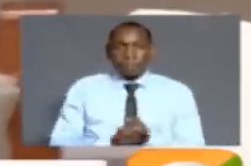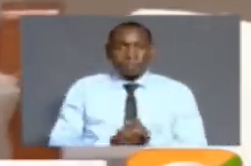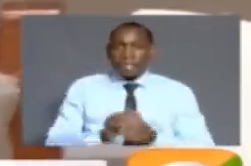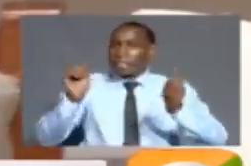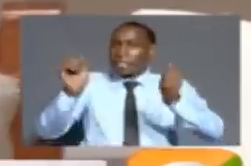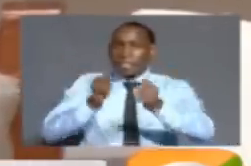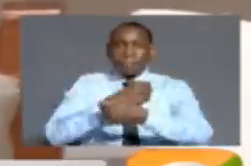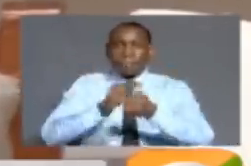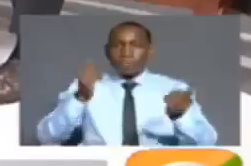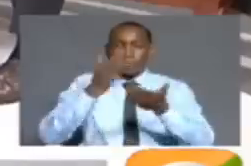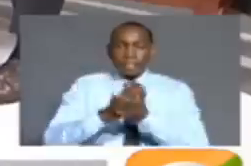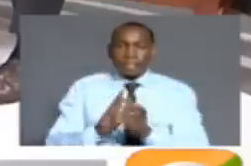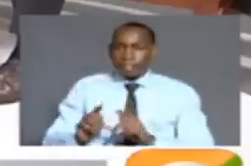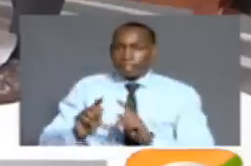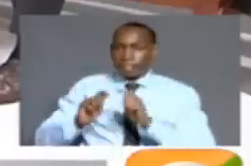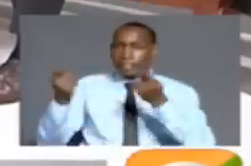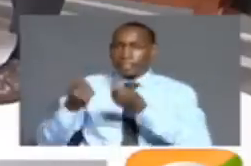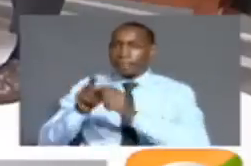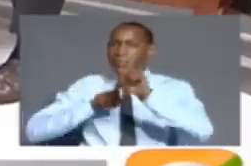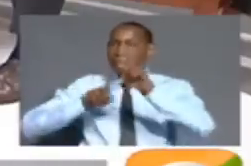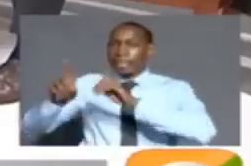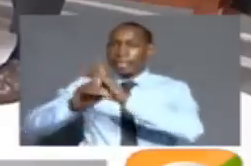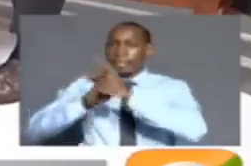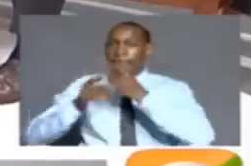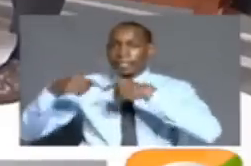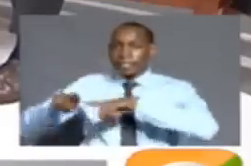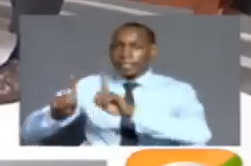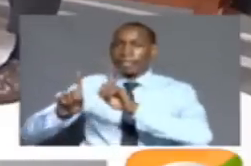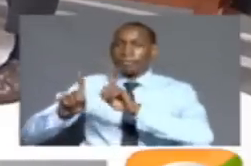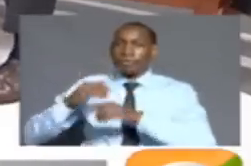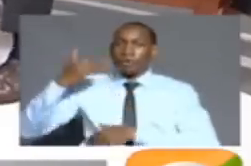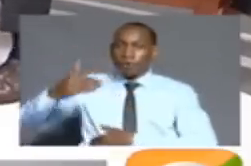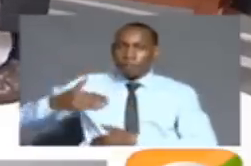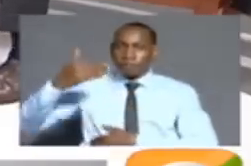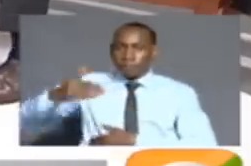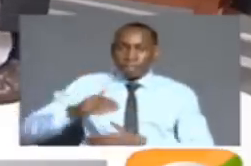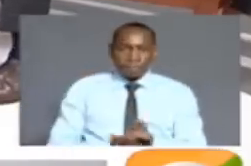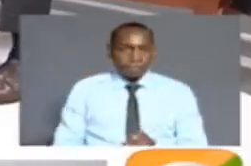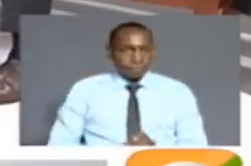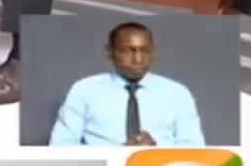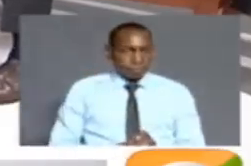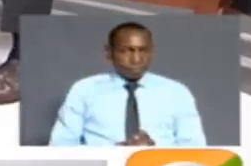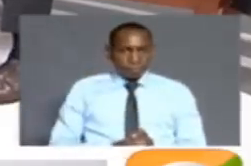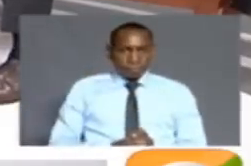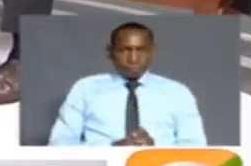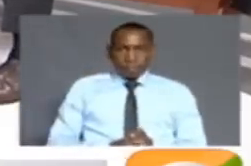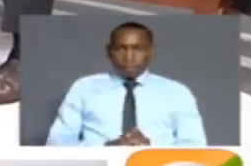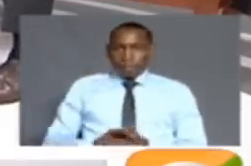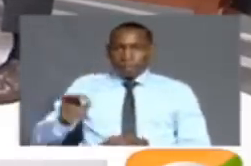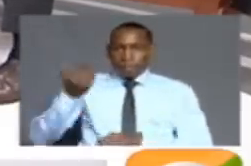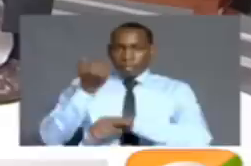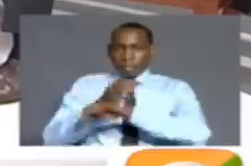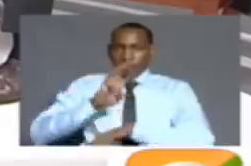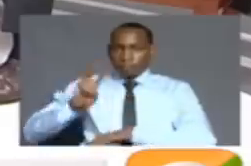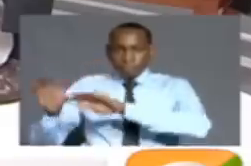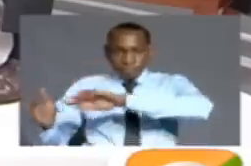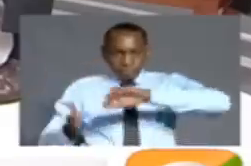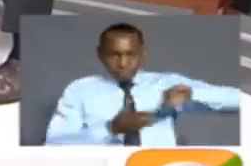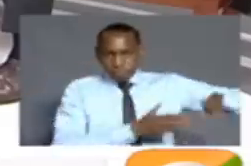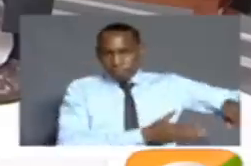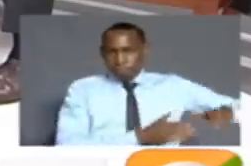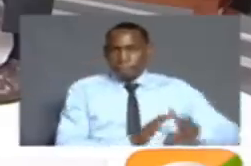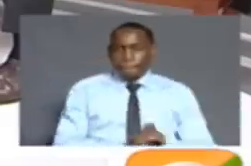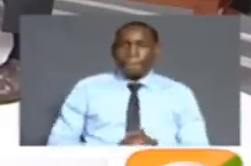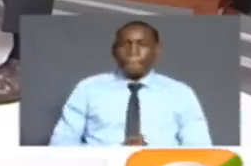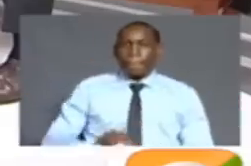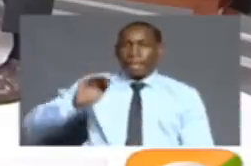they say this cannot be true. Team Tanga Tanga will defend themselves always. No, I don't think so. So let's switch from Waititu now. All right. Okay. The national,